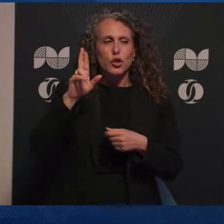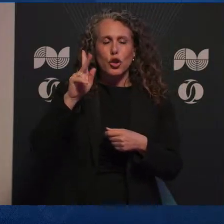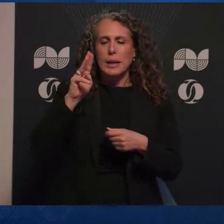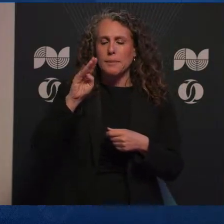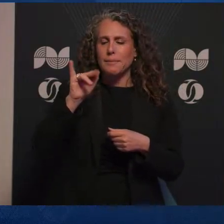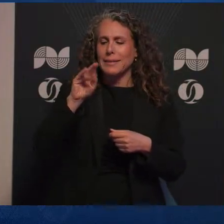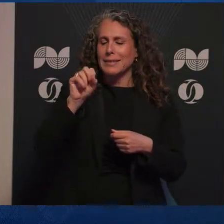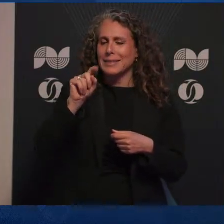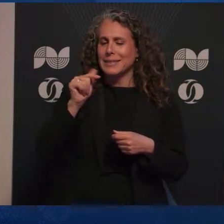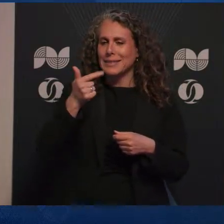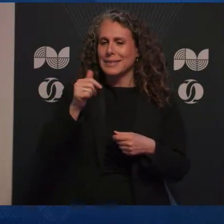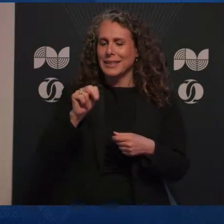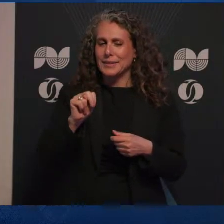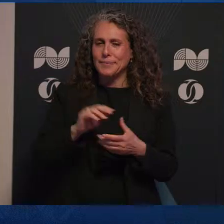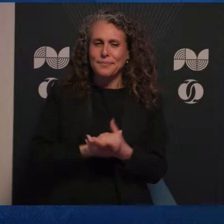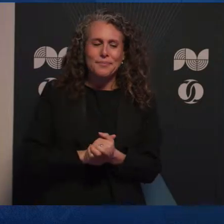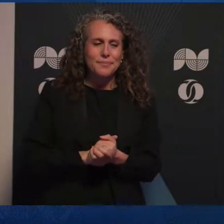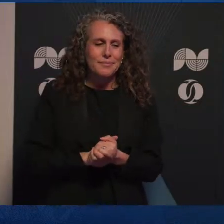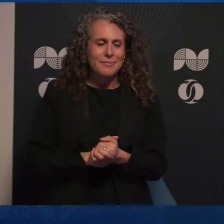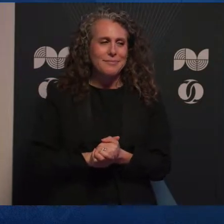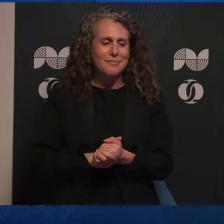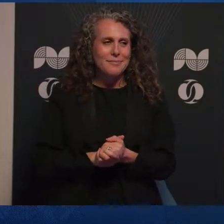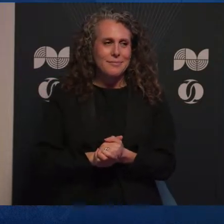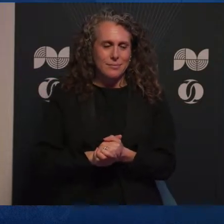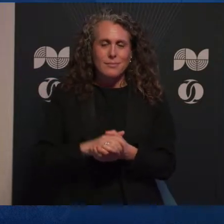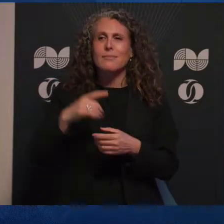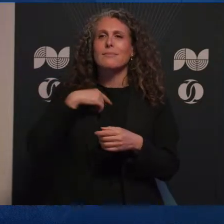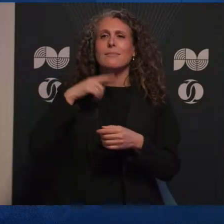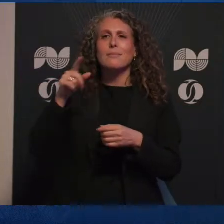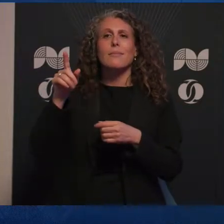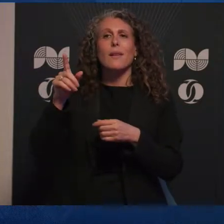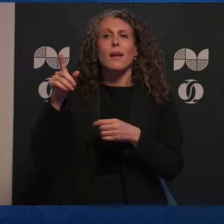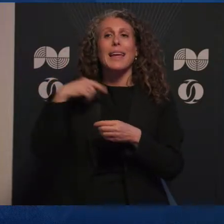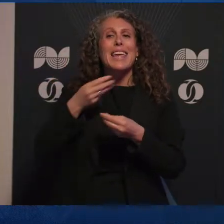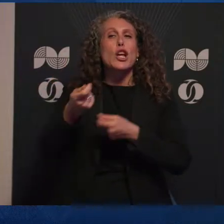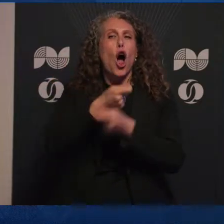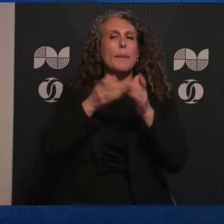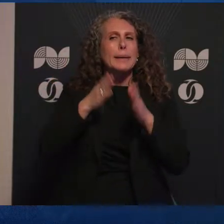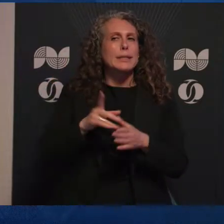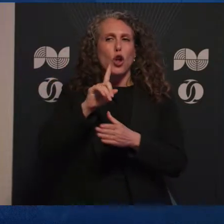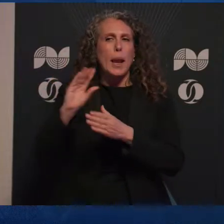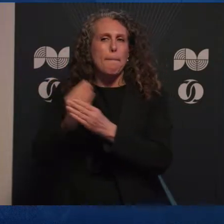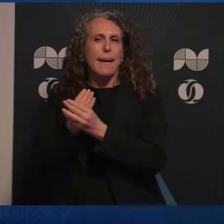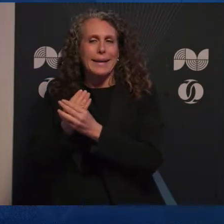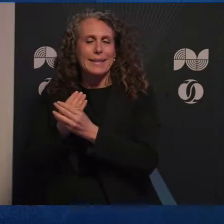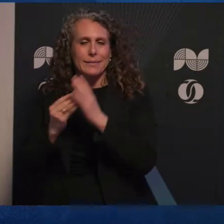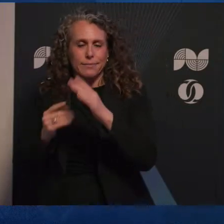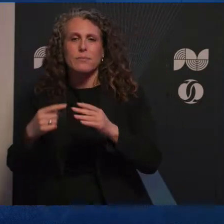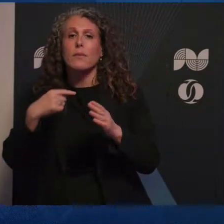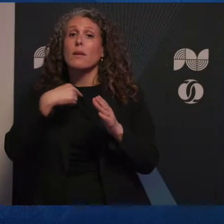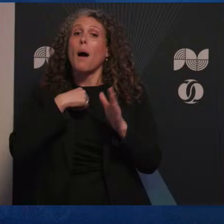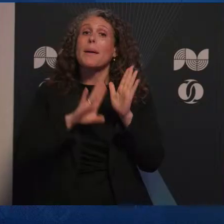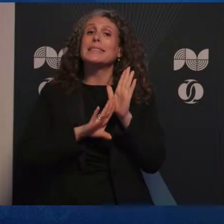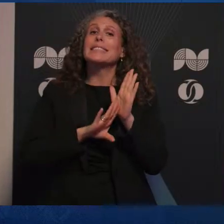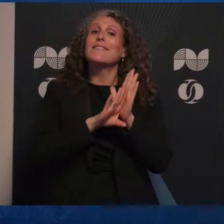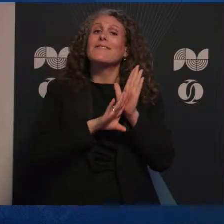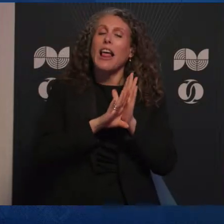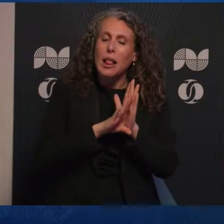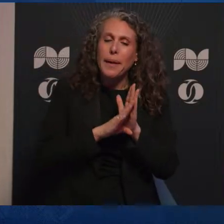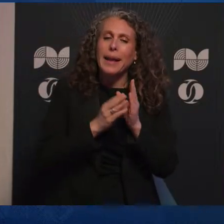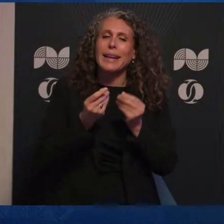joined the bank in 2019, not as a banker, as an economist. And I'm a development economist by